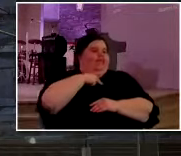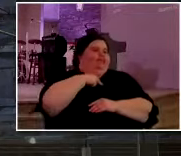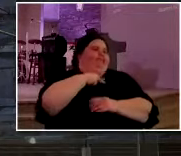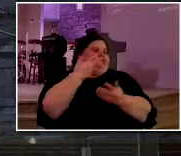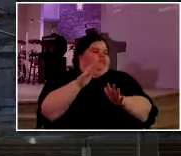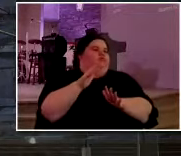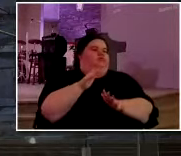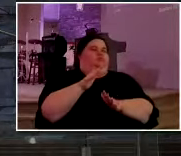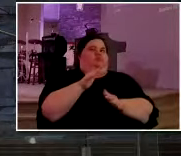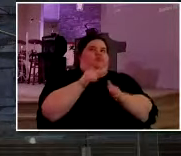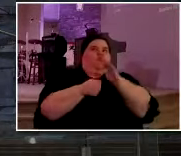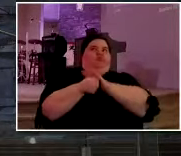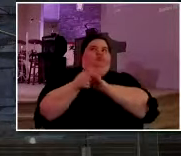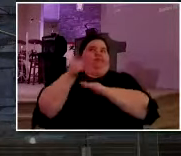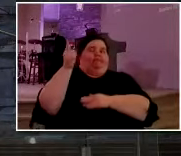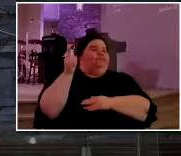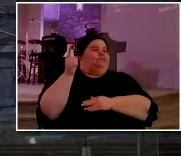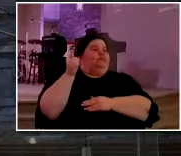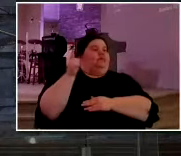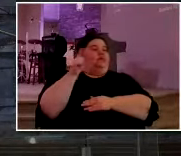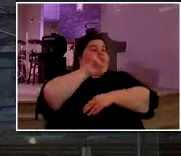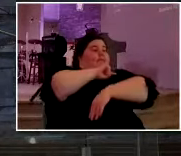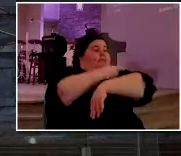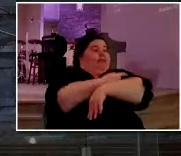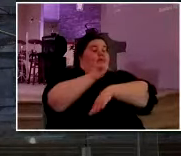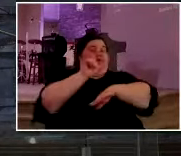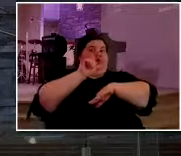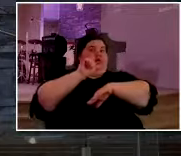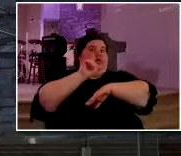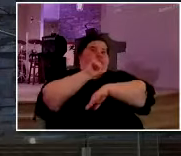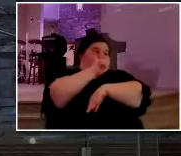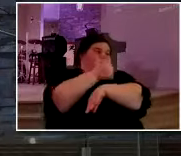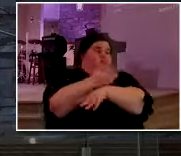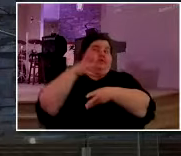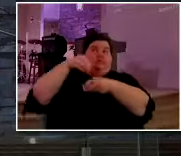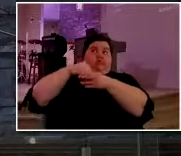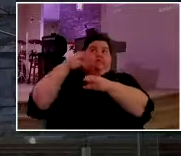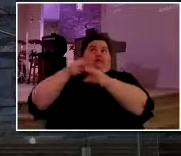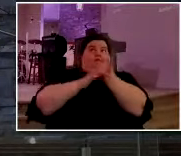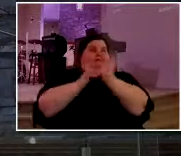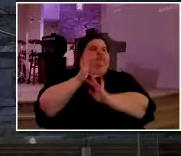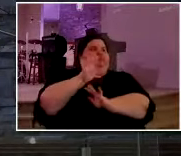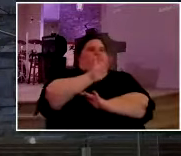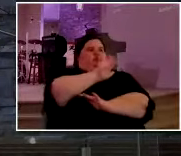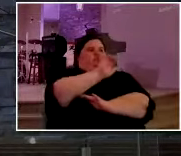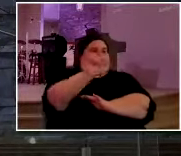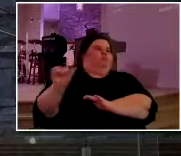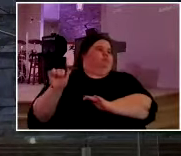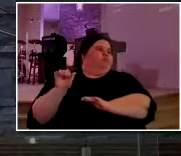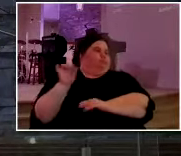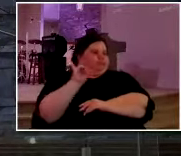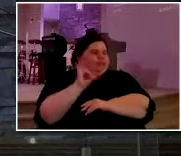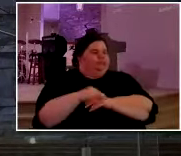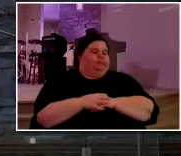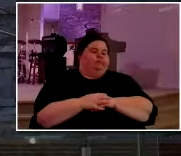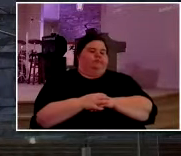his name. The power and the authority that is in the name of Jesus. He